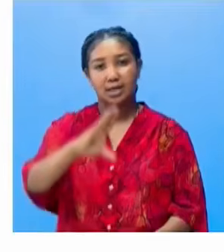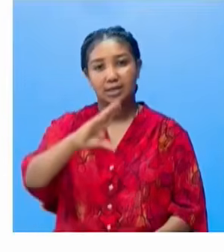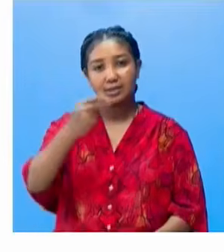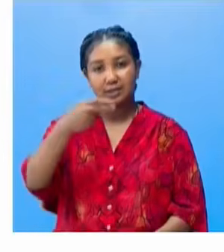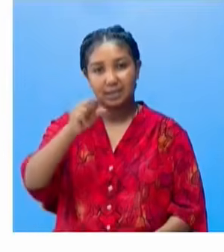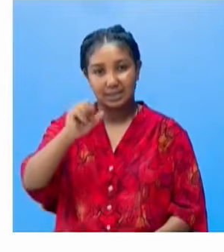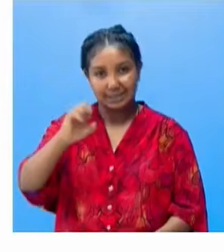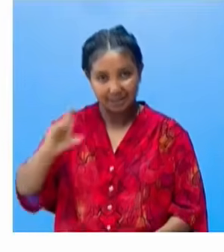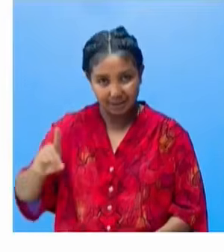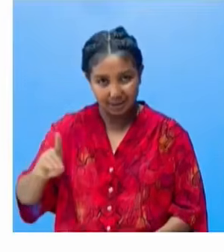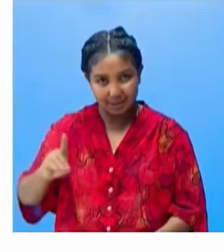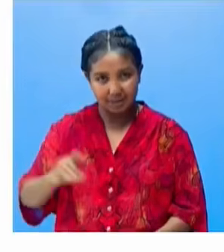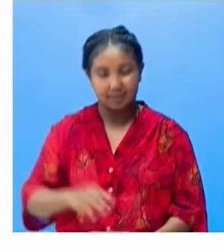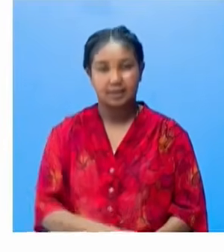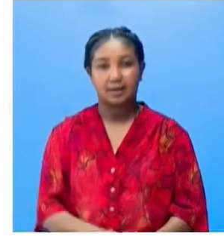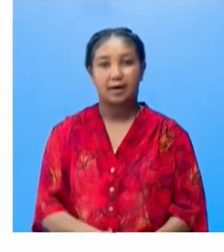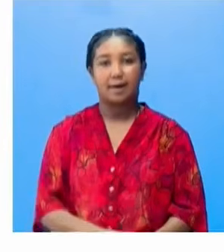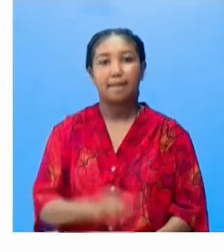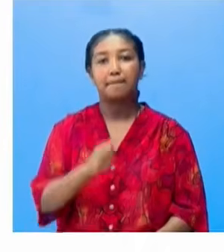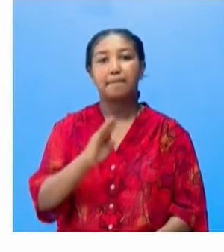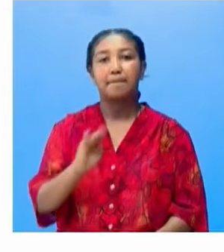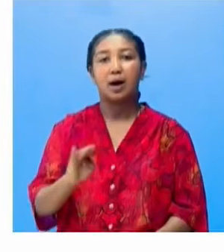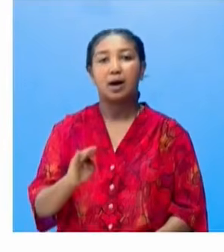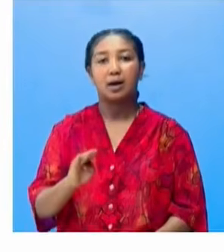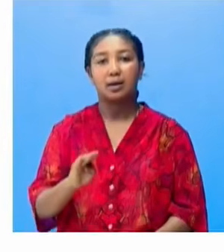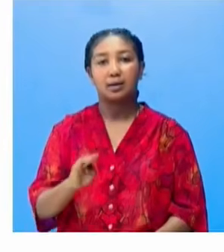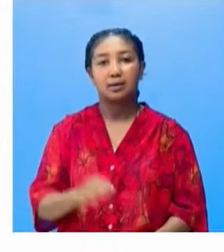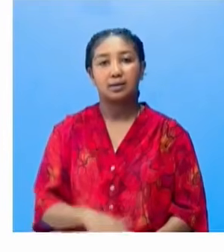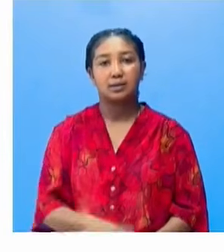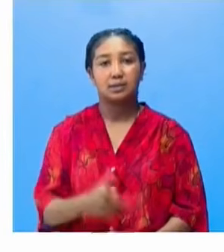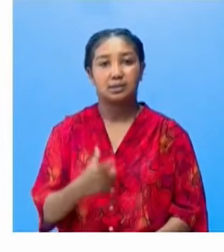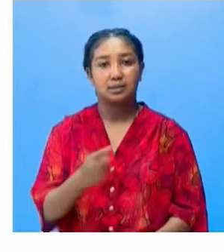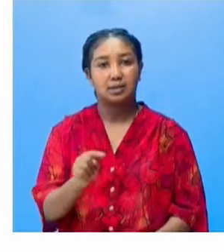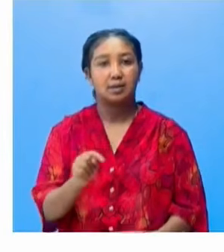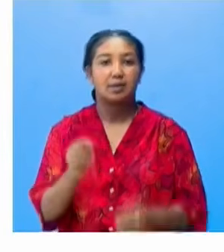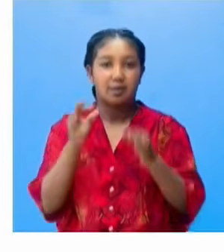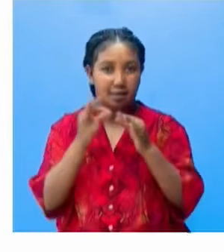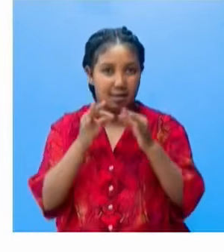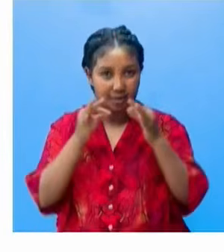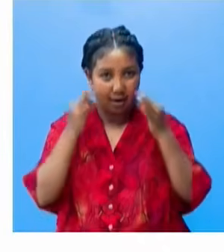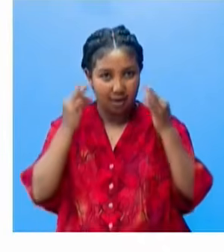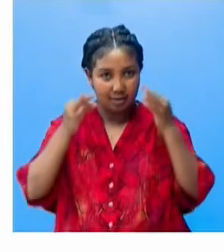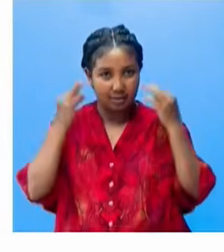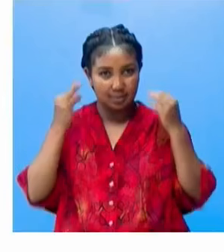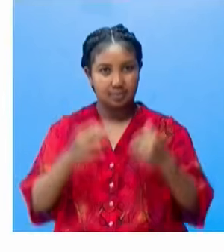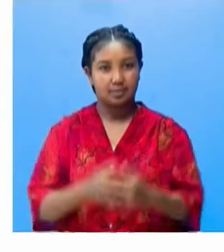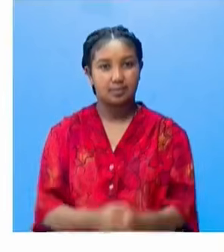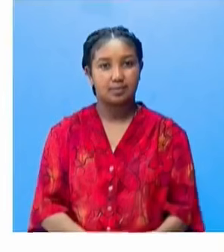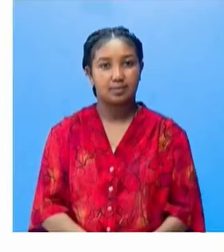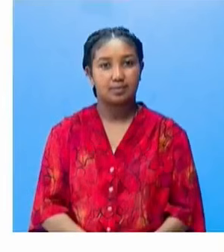The rat is chased by the cat.